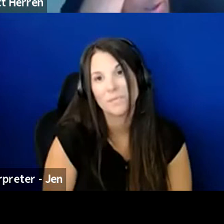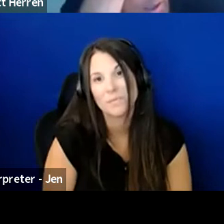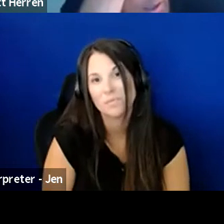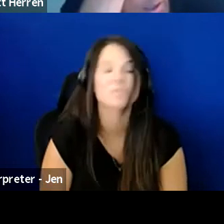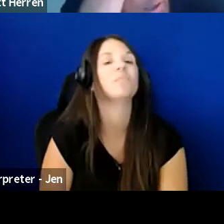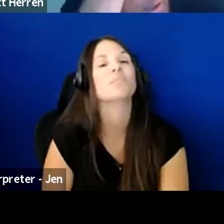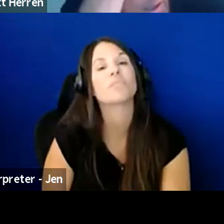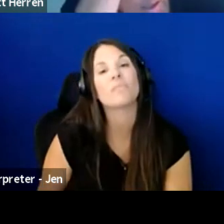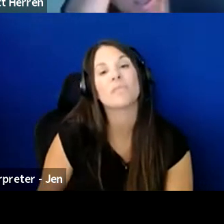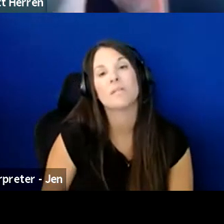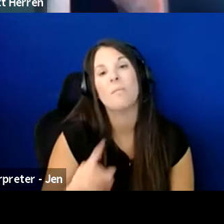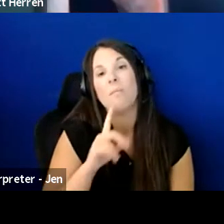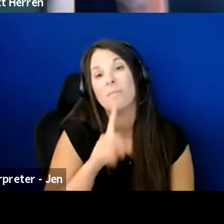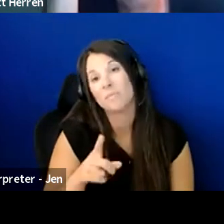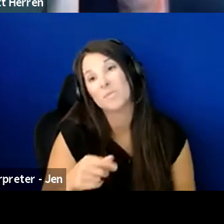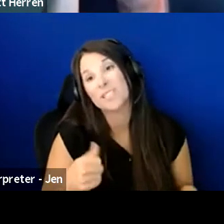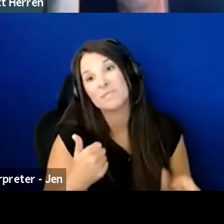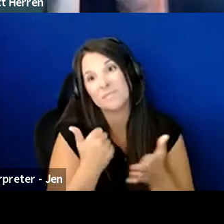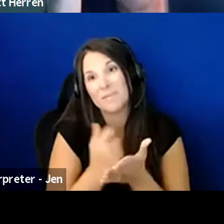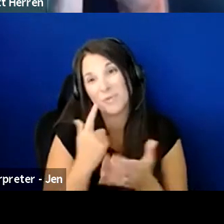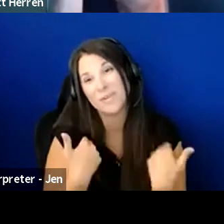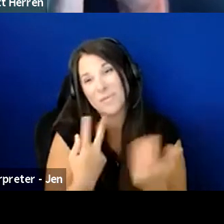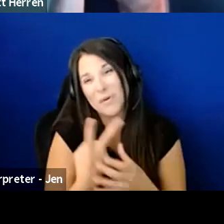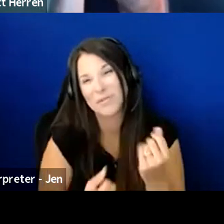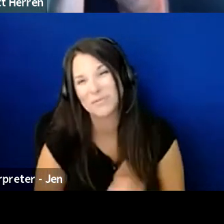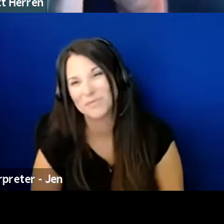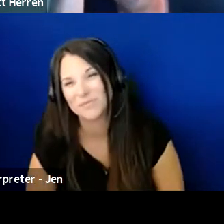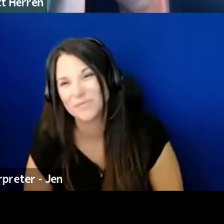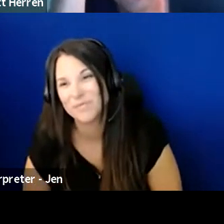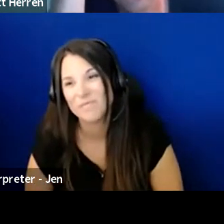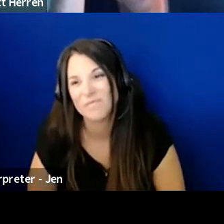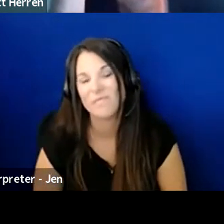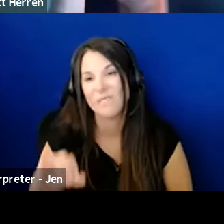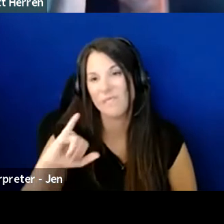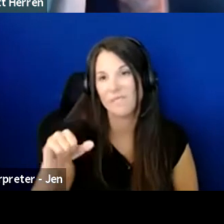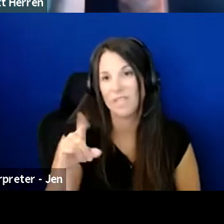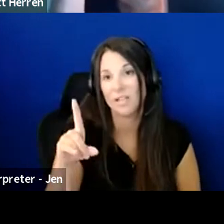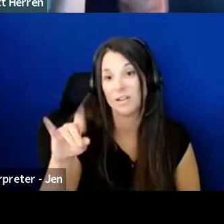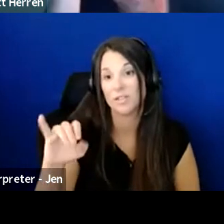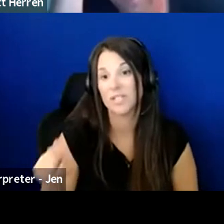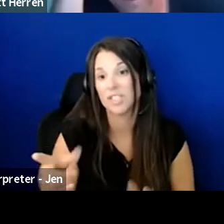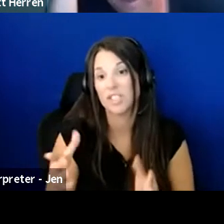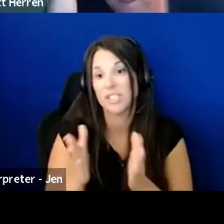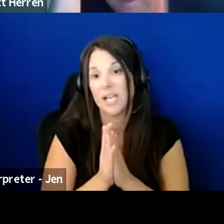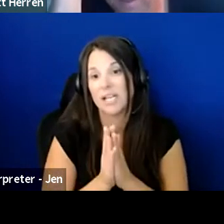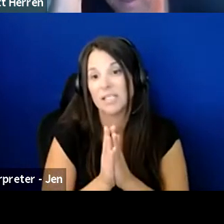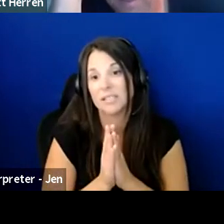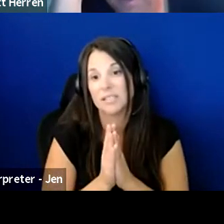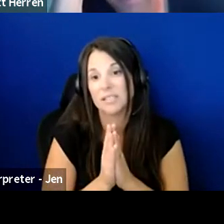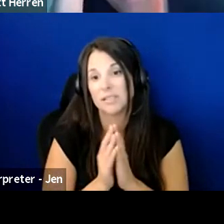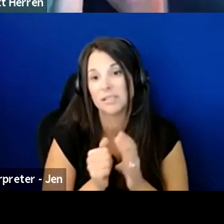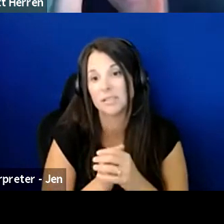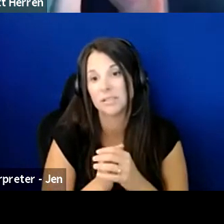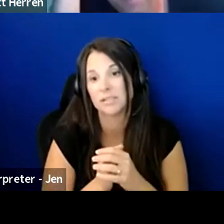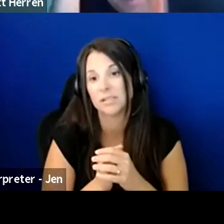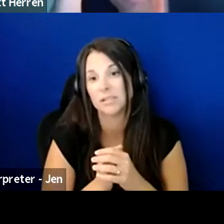And it's extremely helpful actually to have both of them. So the fact that once Jody was asking, it really helps organizational ideas for different